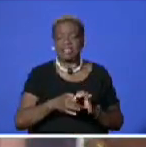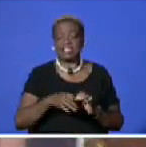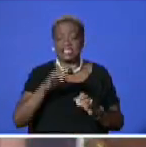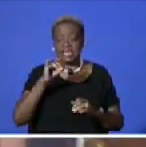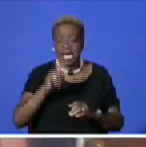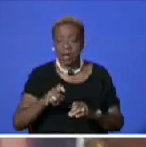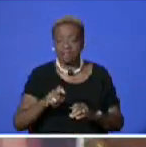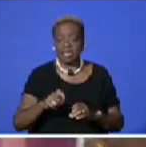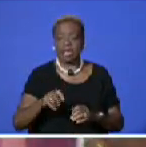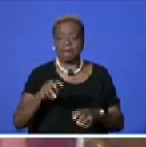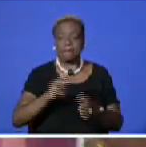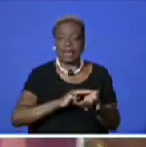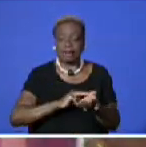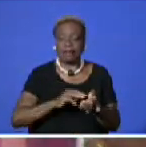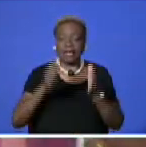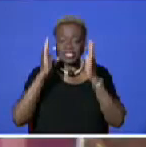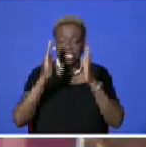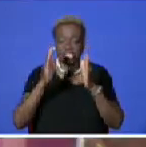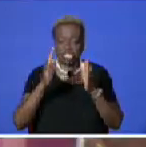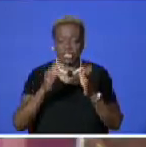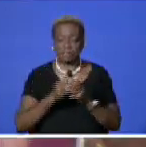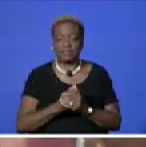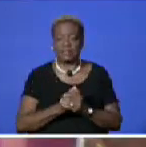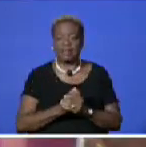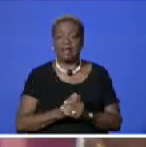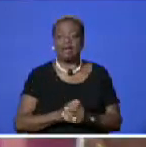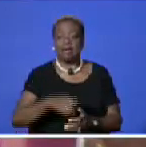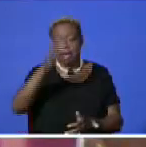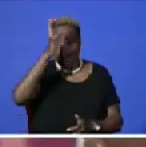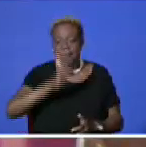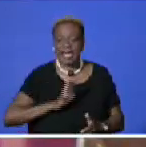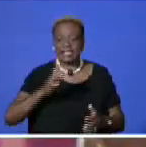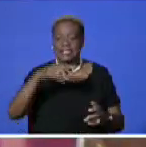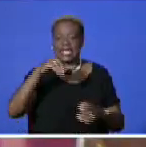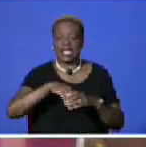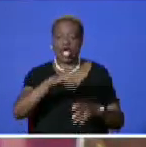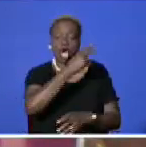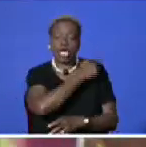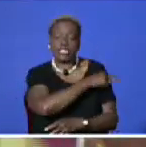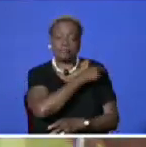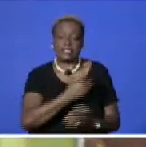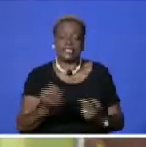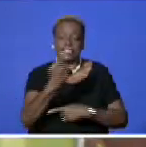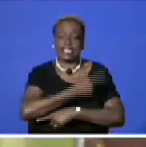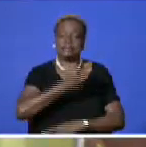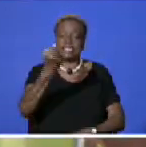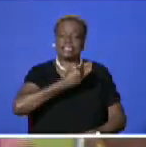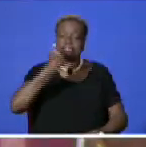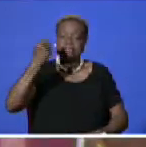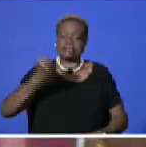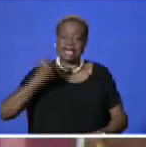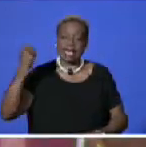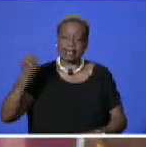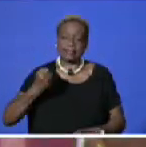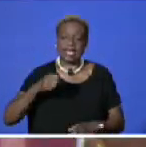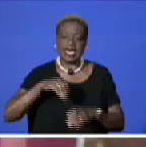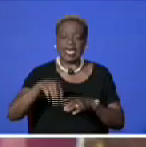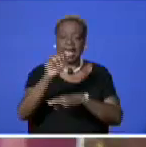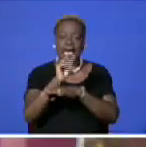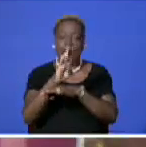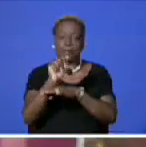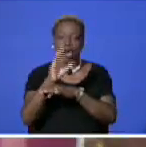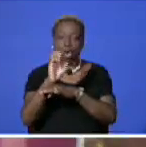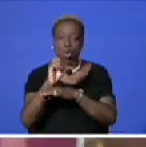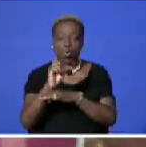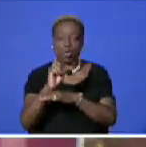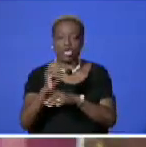continue. Also from the crime beat, a man is hospitalized today after being stabbed by an assailant on the island of Abaco. Police